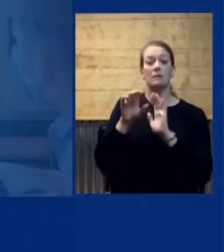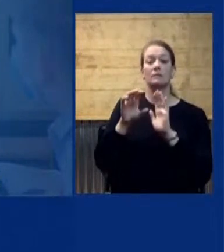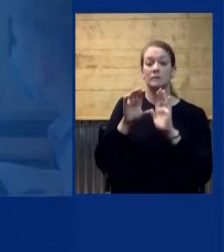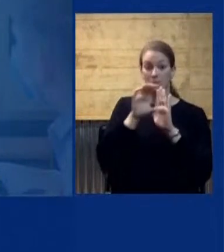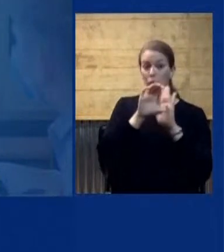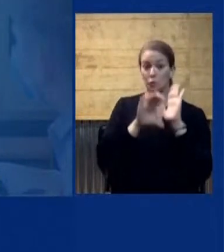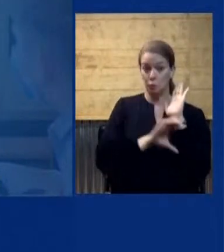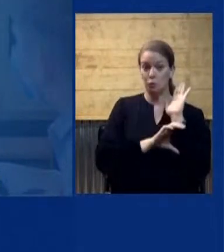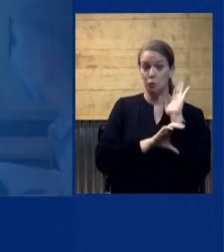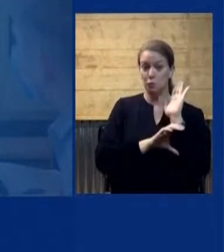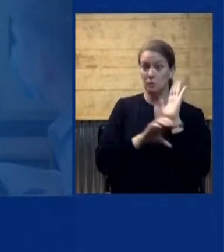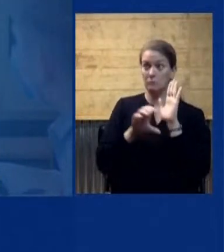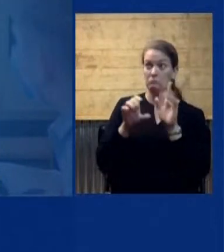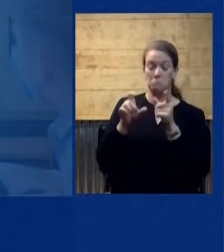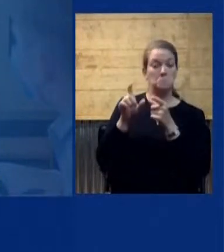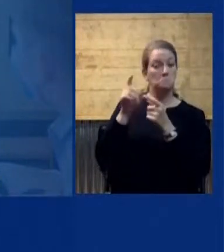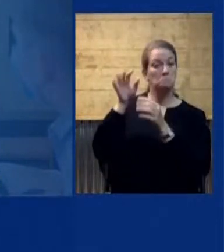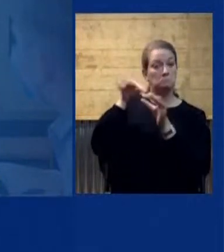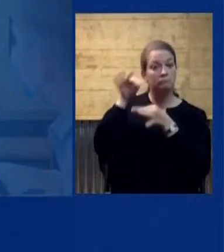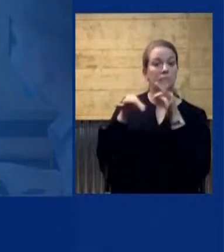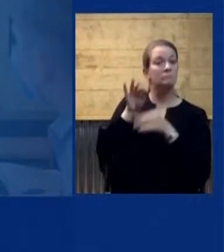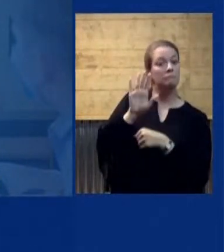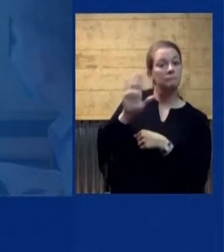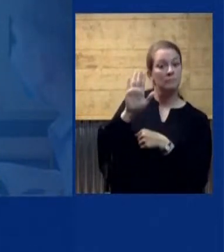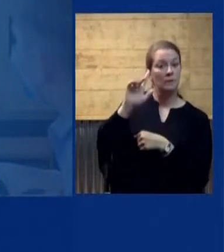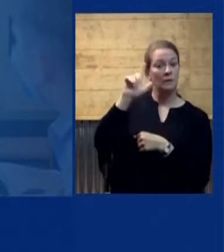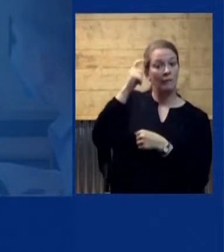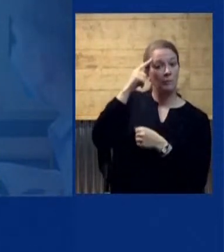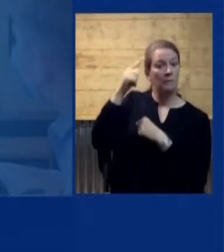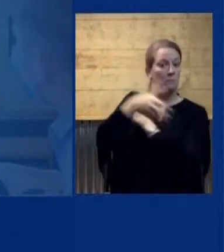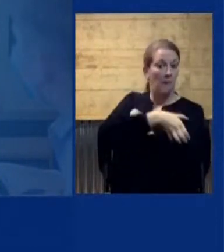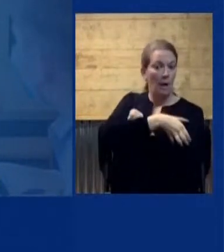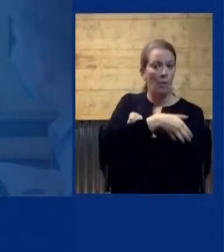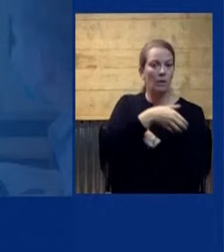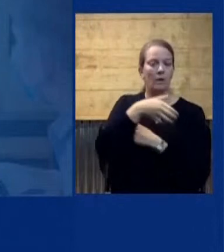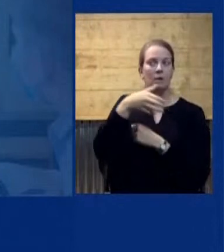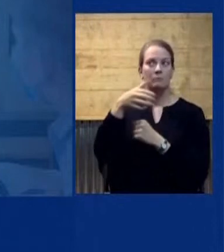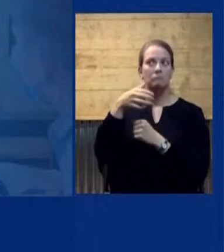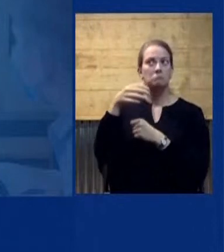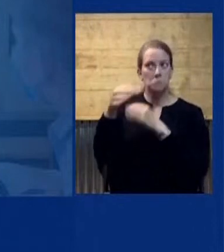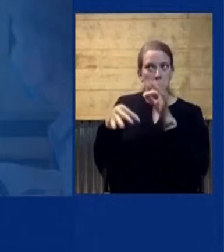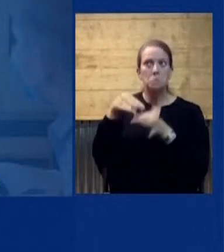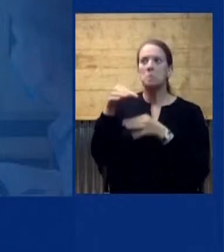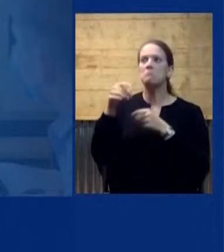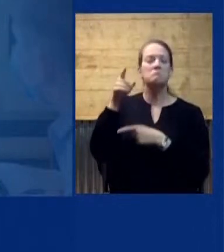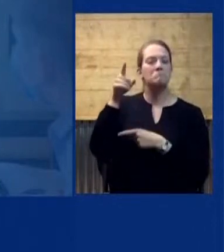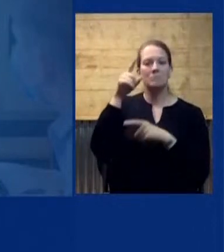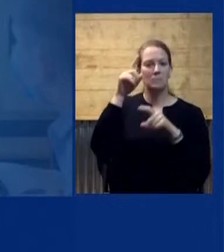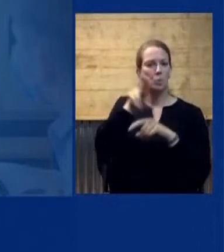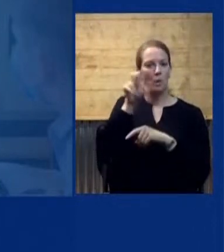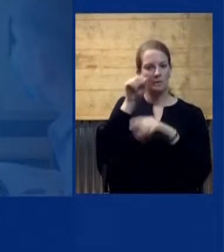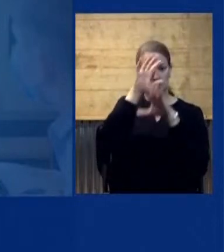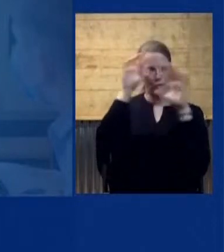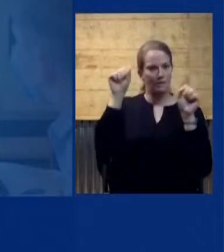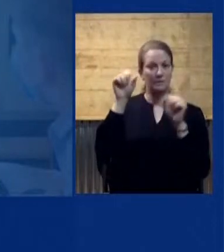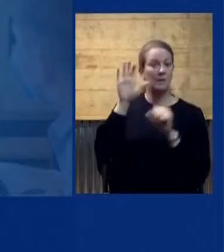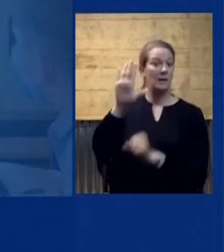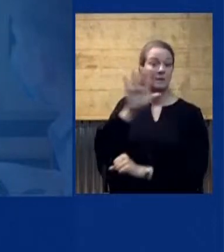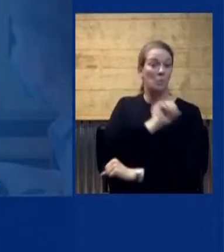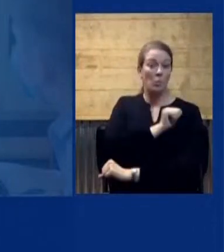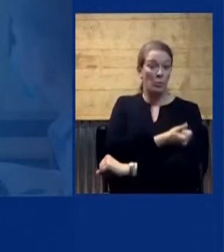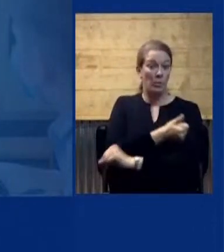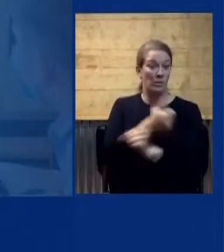power, and then there are a series of laws that are based on that Constitution. And the President does not have the authority to open